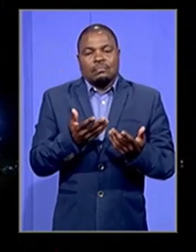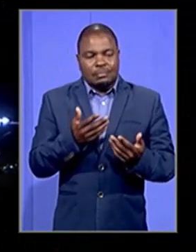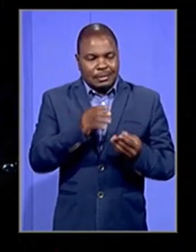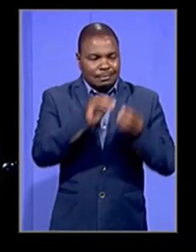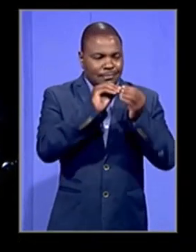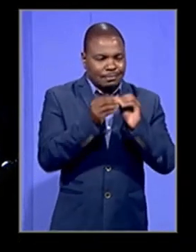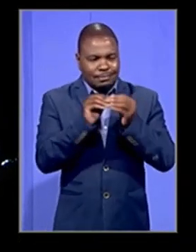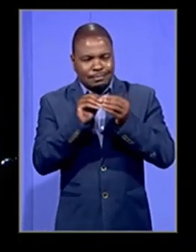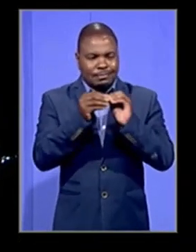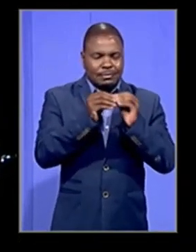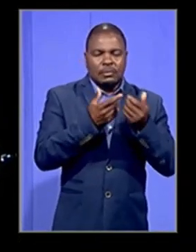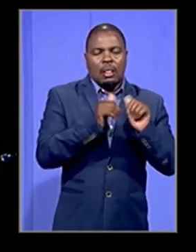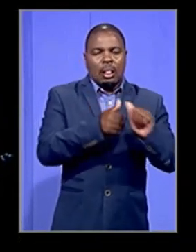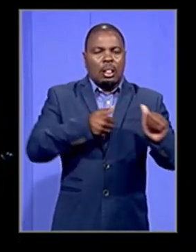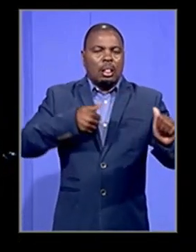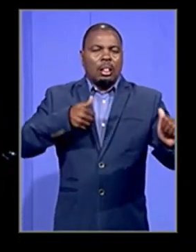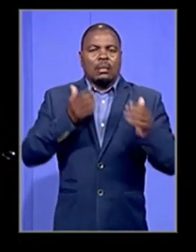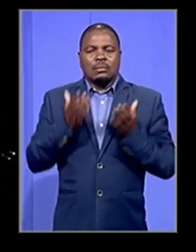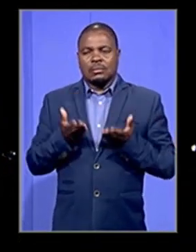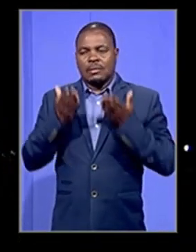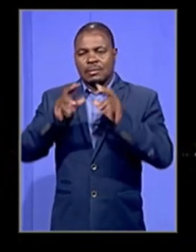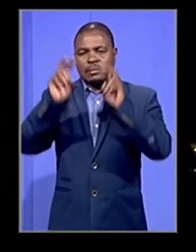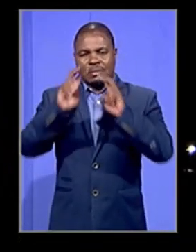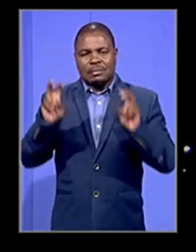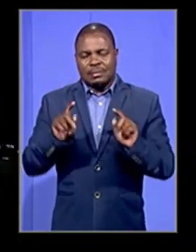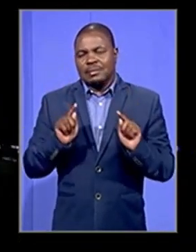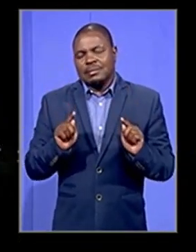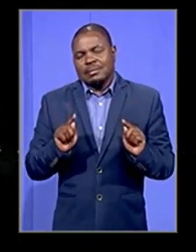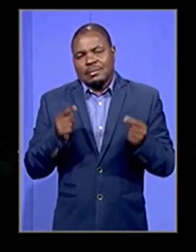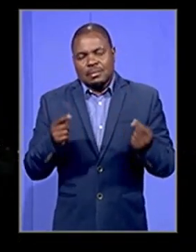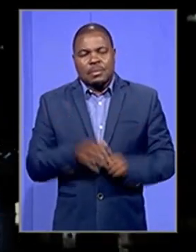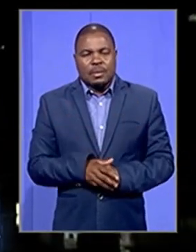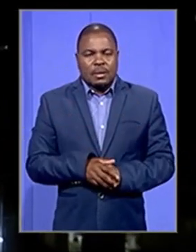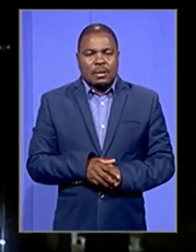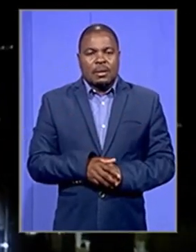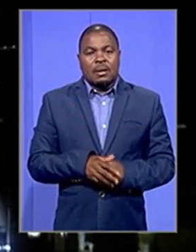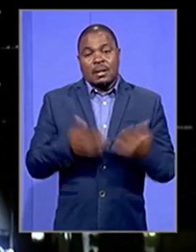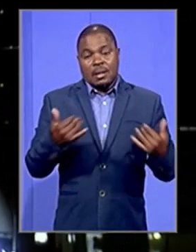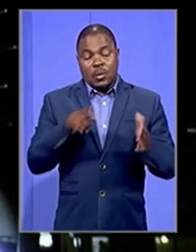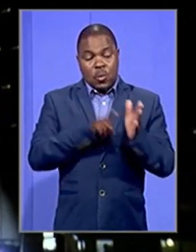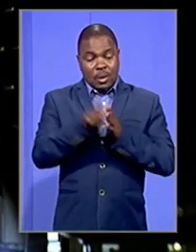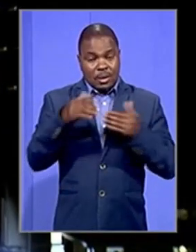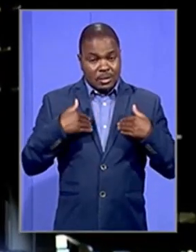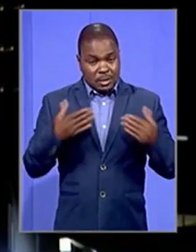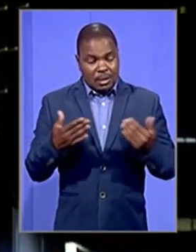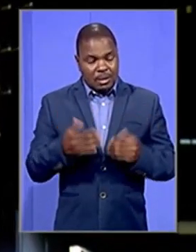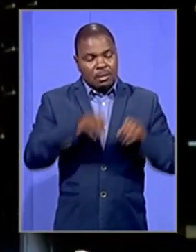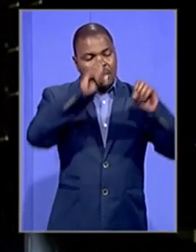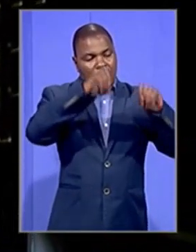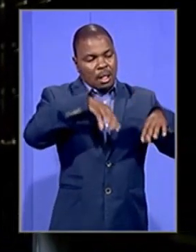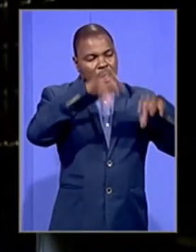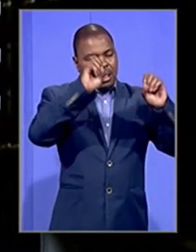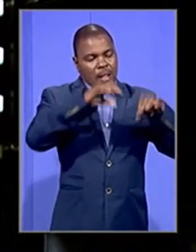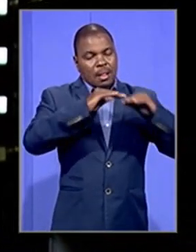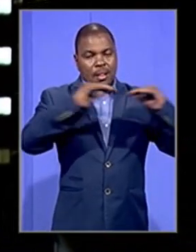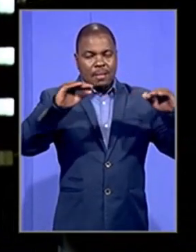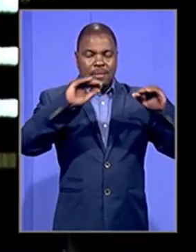ke go busetsa ditirelo tsa thebolelo ya motlakase mo tirisong. Fa beke eno e simolola ke fa kgaogo ya motlakase e le go legato la